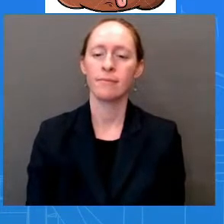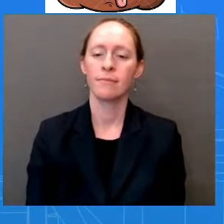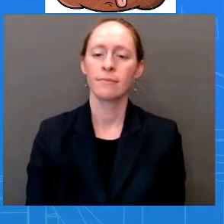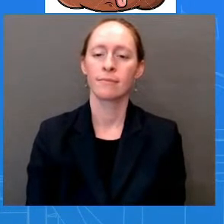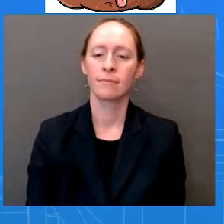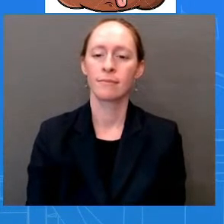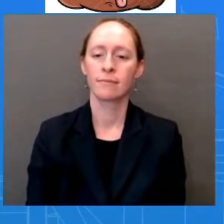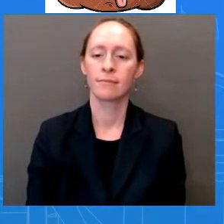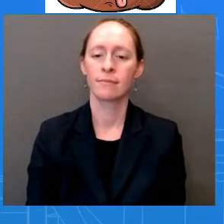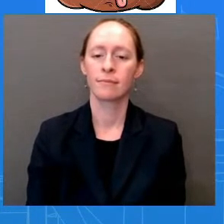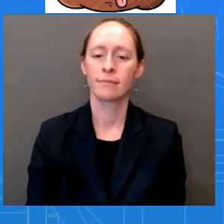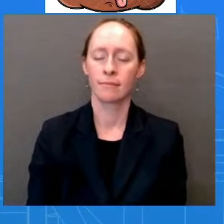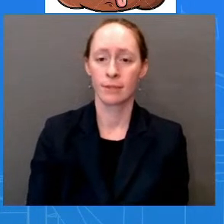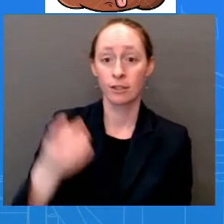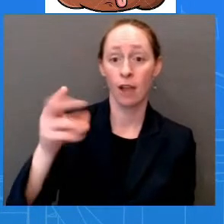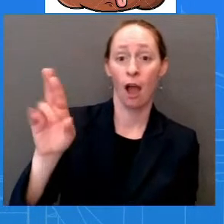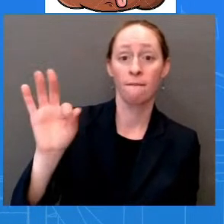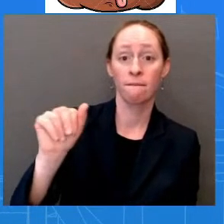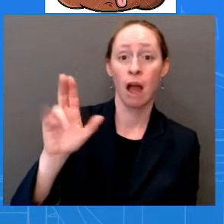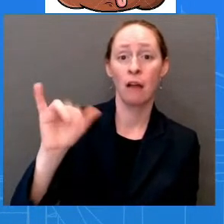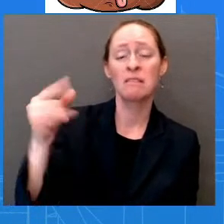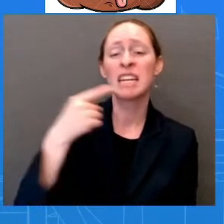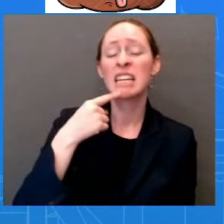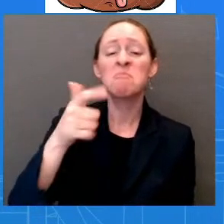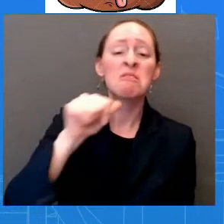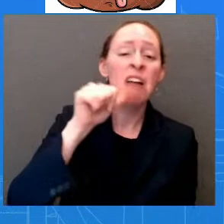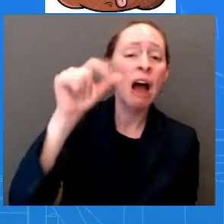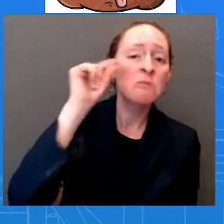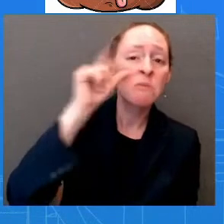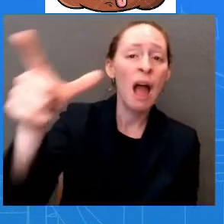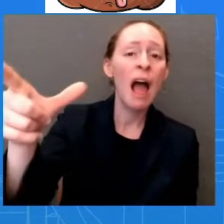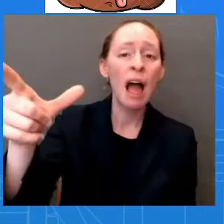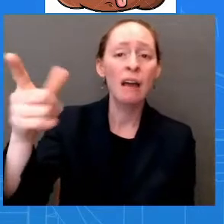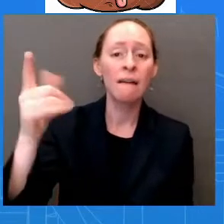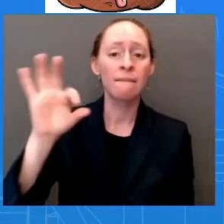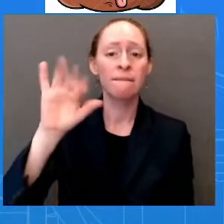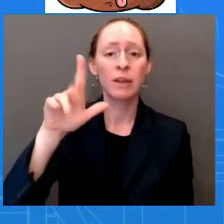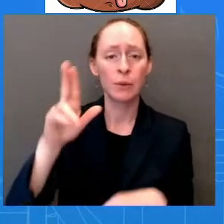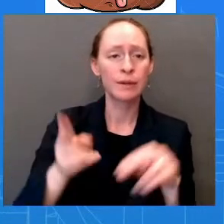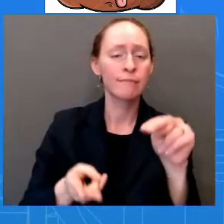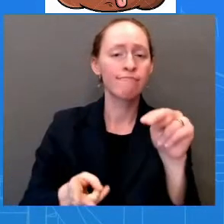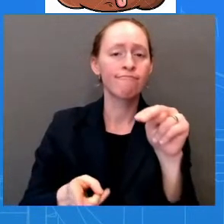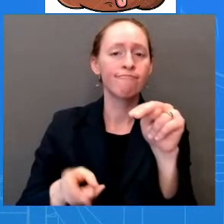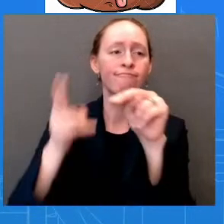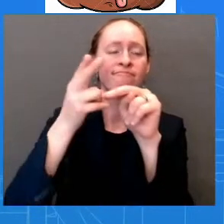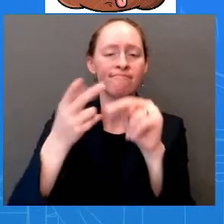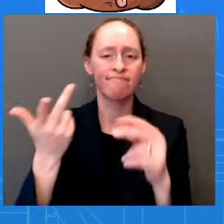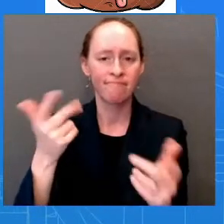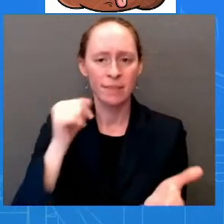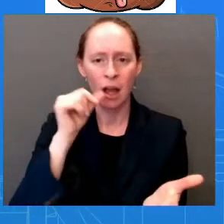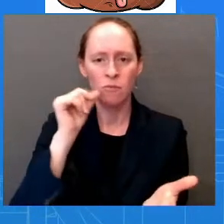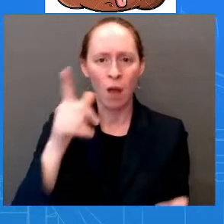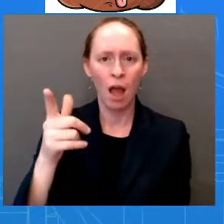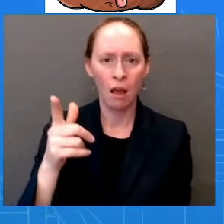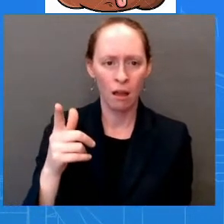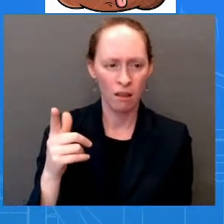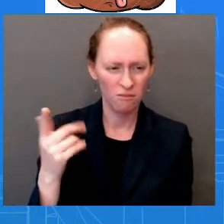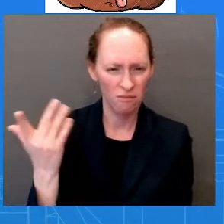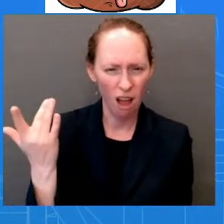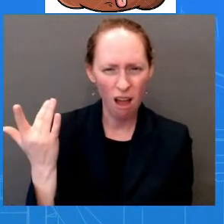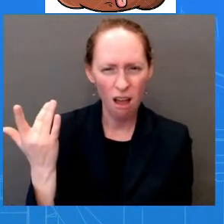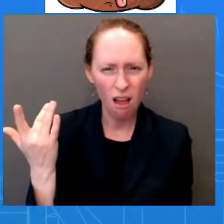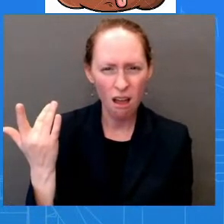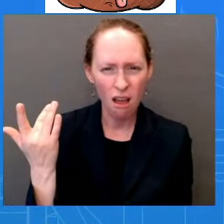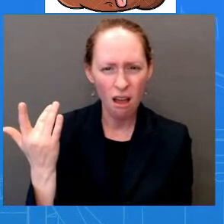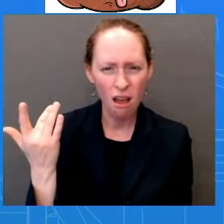season. Why then does it seem like the country is caught so flat-footed by it? What